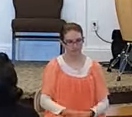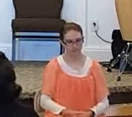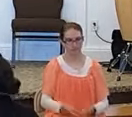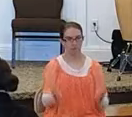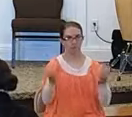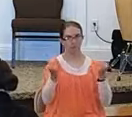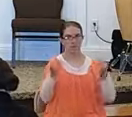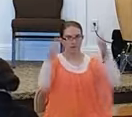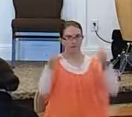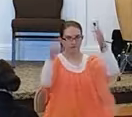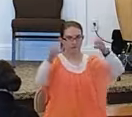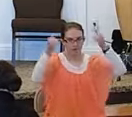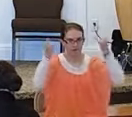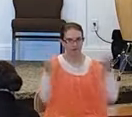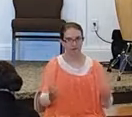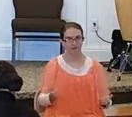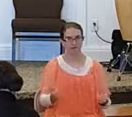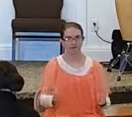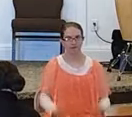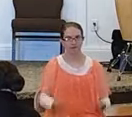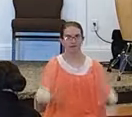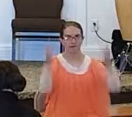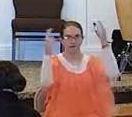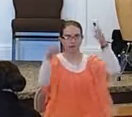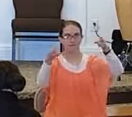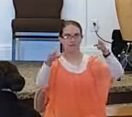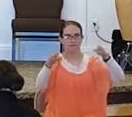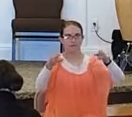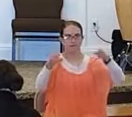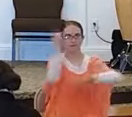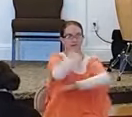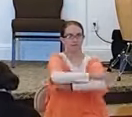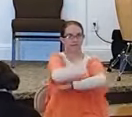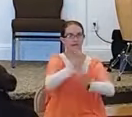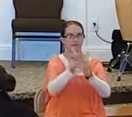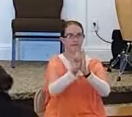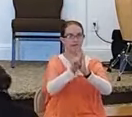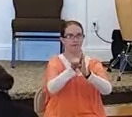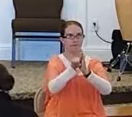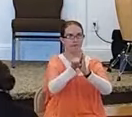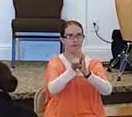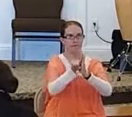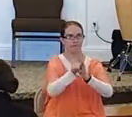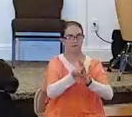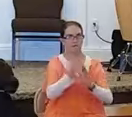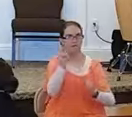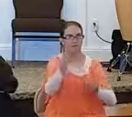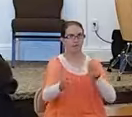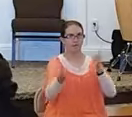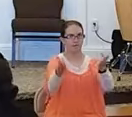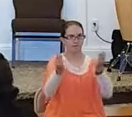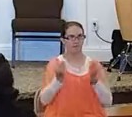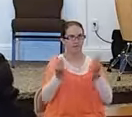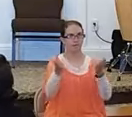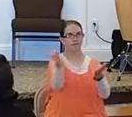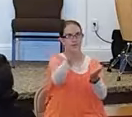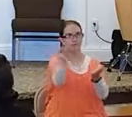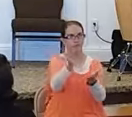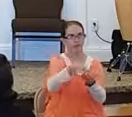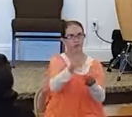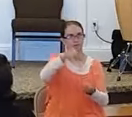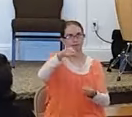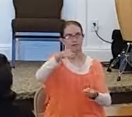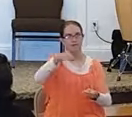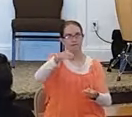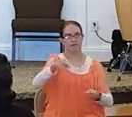Come on, it's happening right now. It's happening in this day and hour. People are receiving the gift of the Holy Ghost just